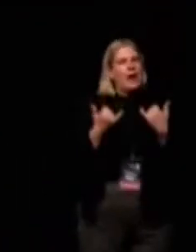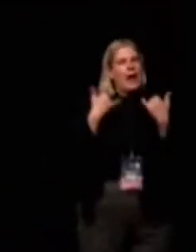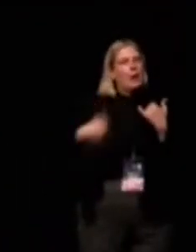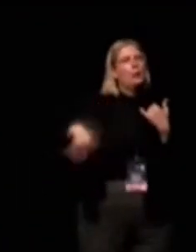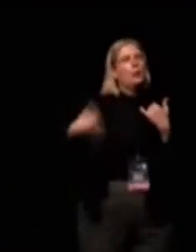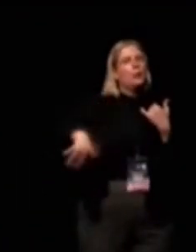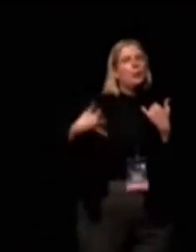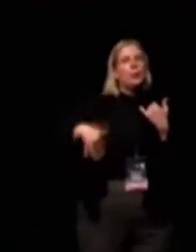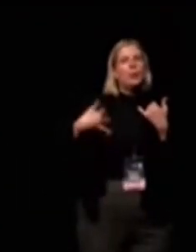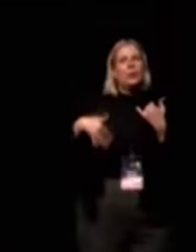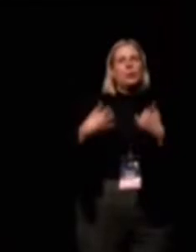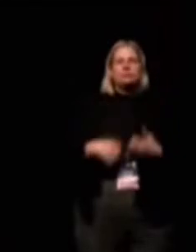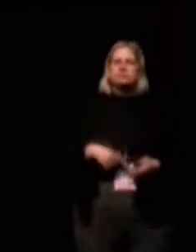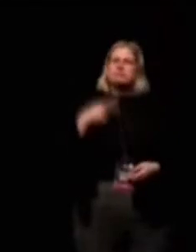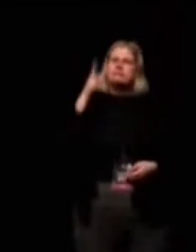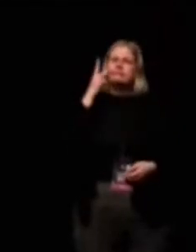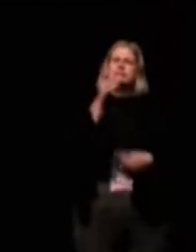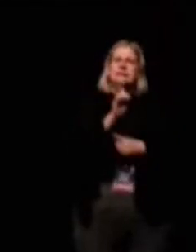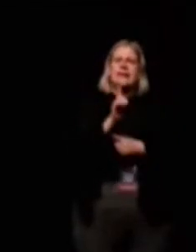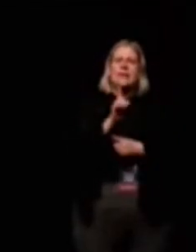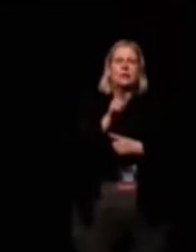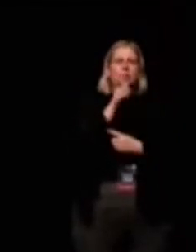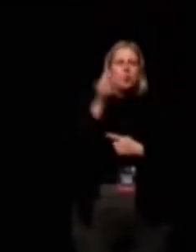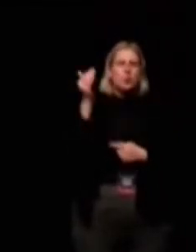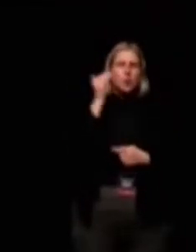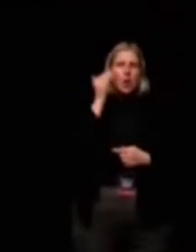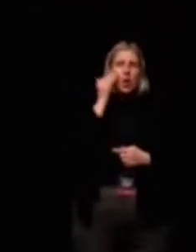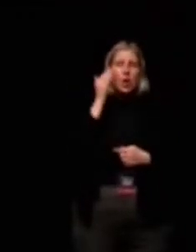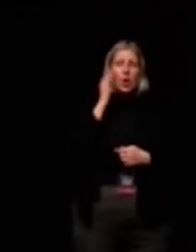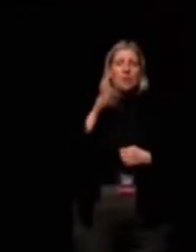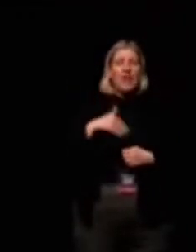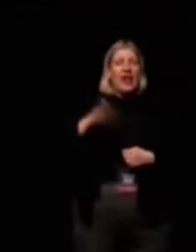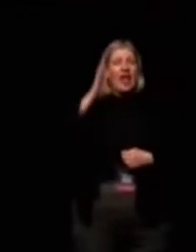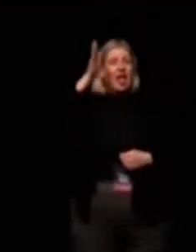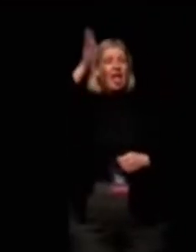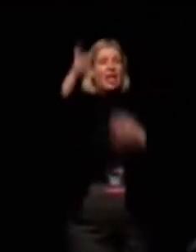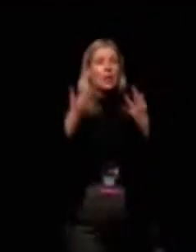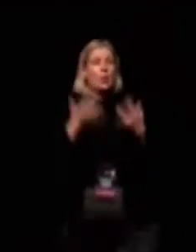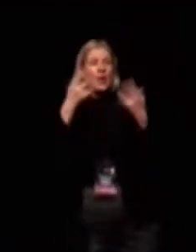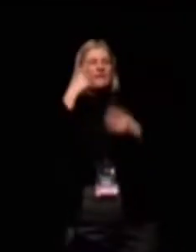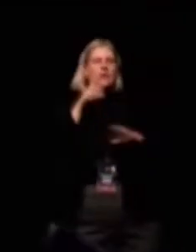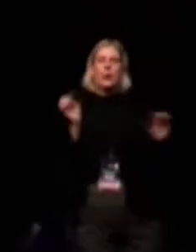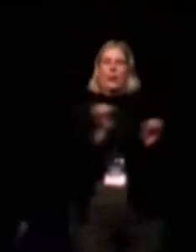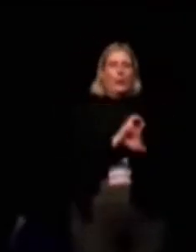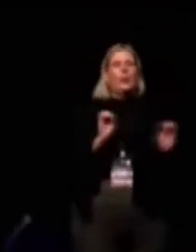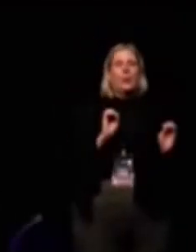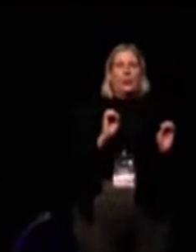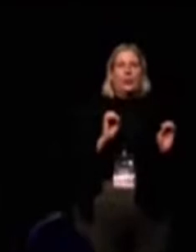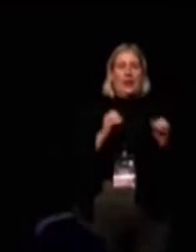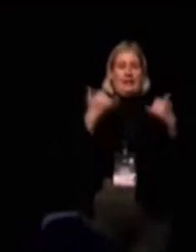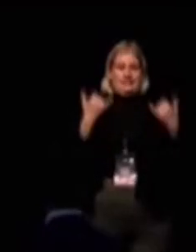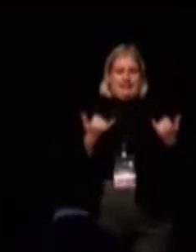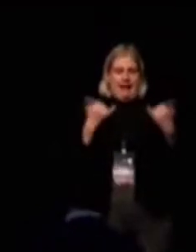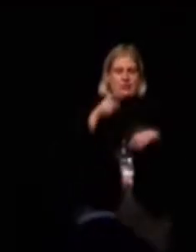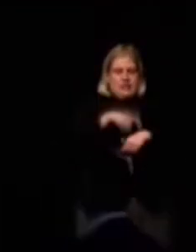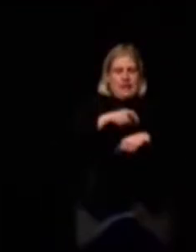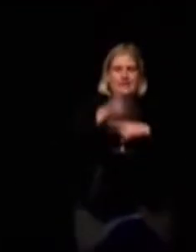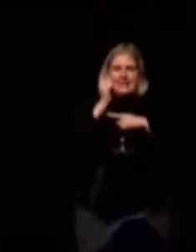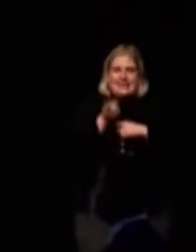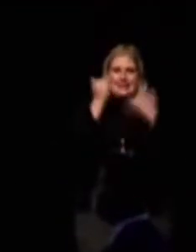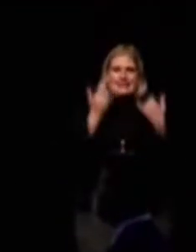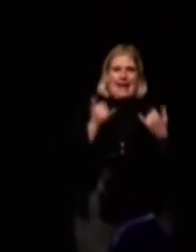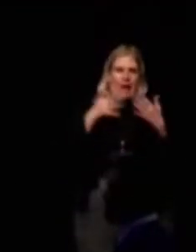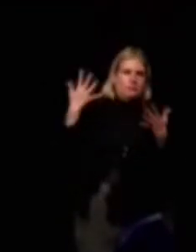And I see Democrats that know that destiny waits for no one, for this is our time.